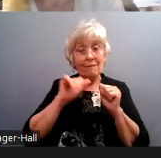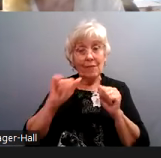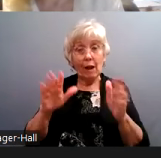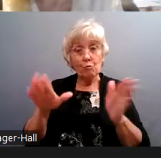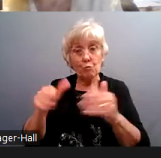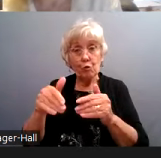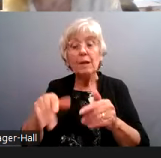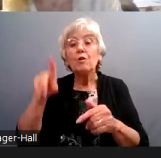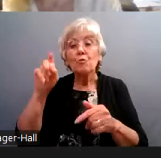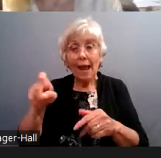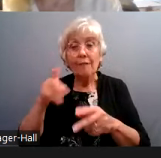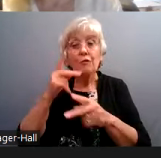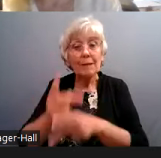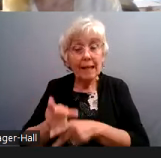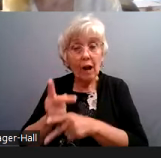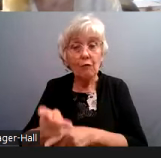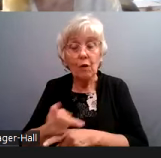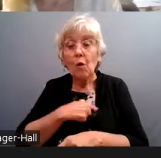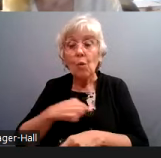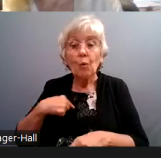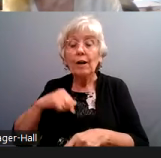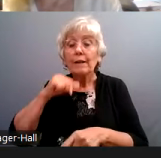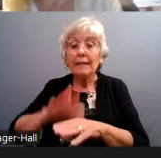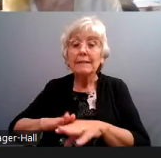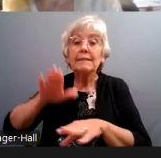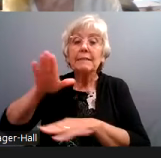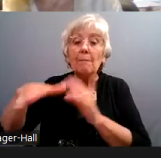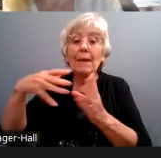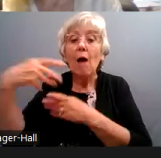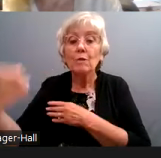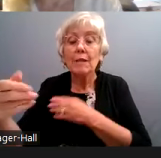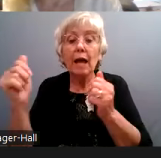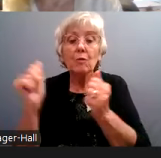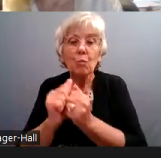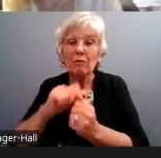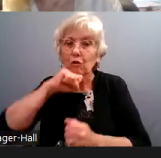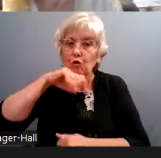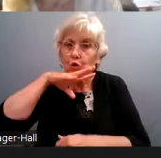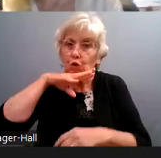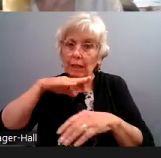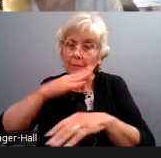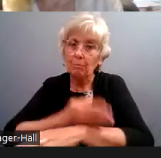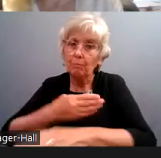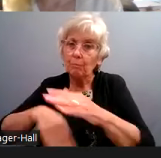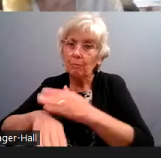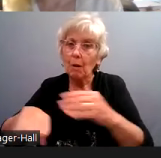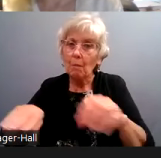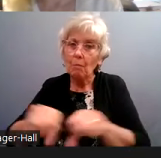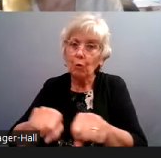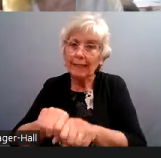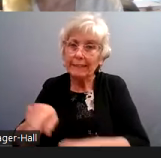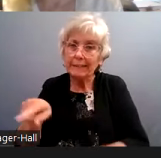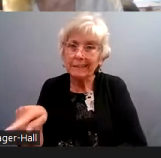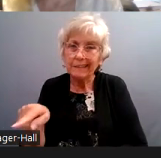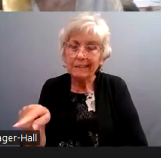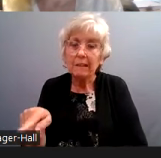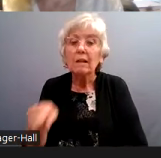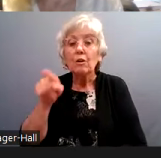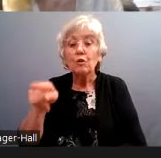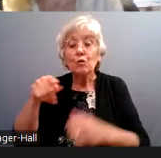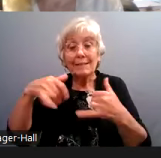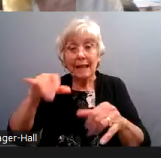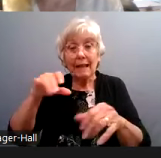be careful that we're not stepping outside with our contaminated booties. So when you're still in the fungal jungle,